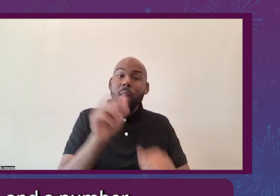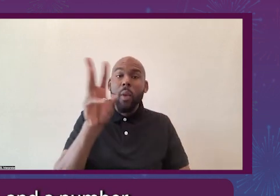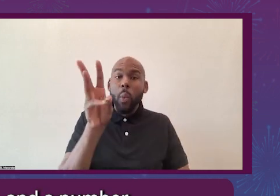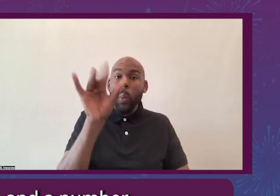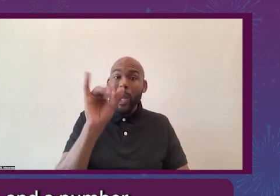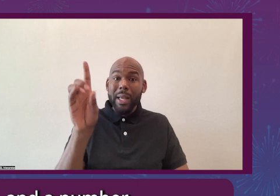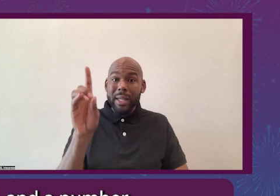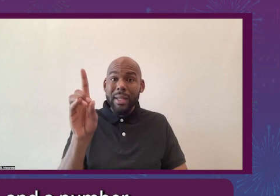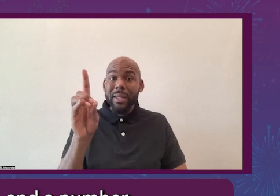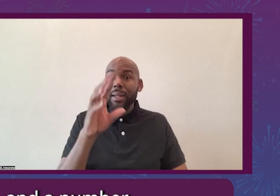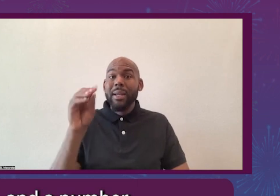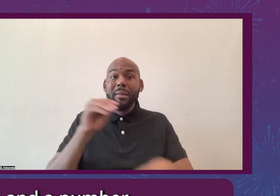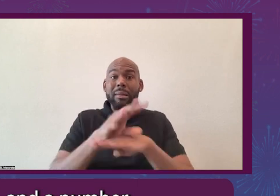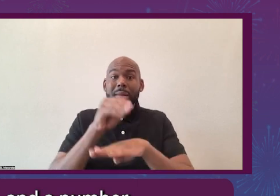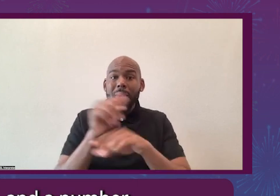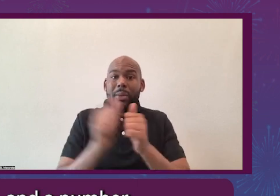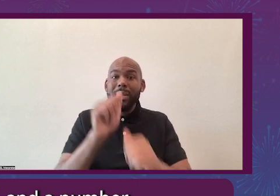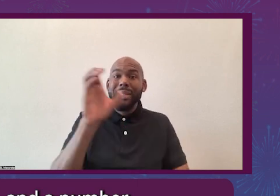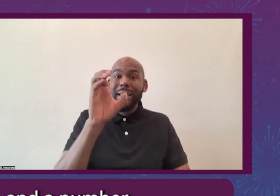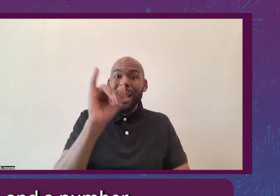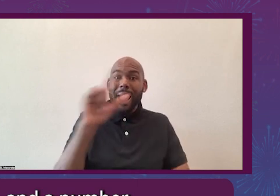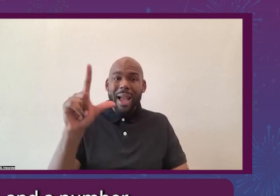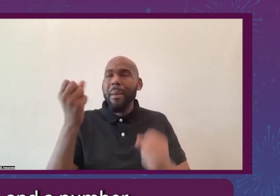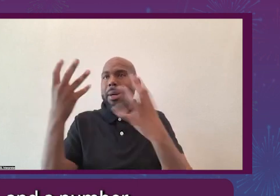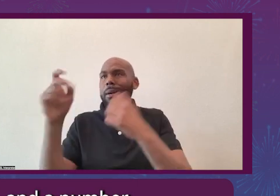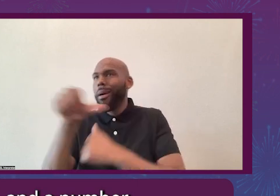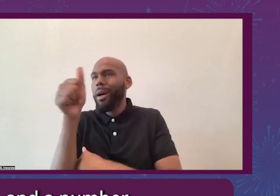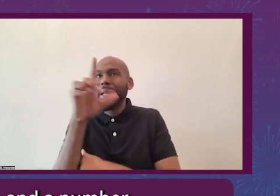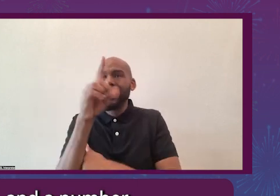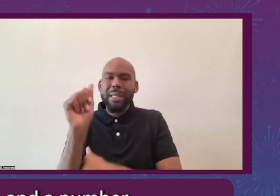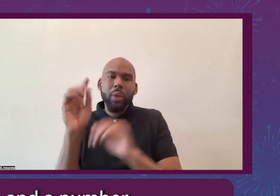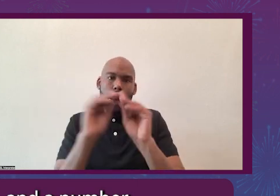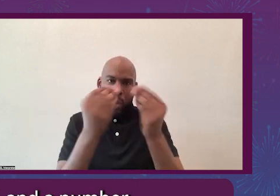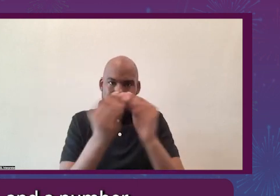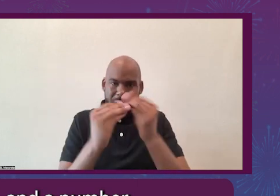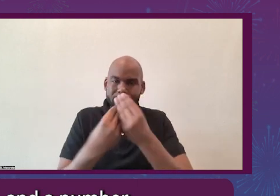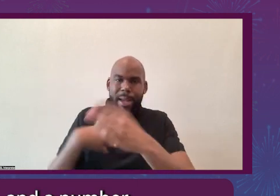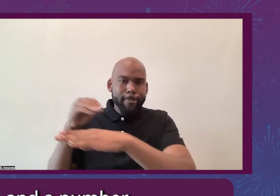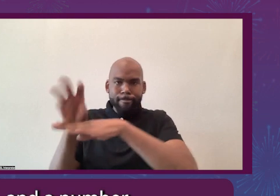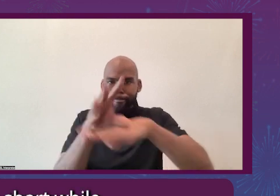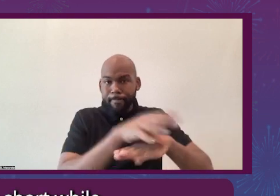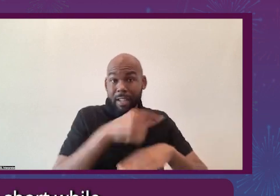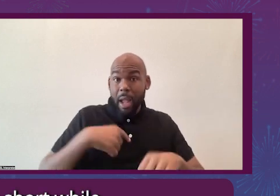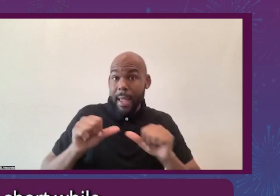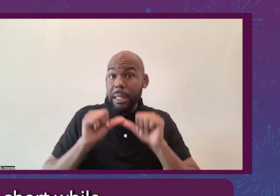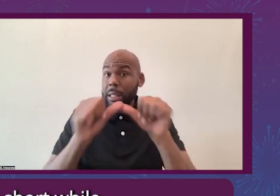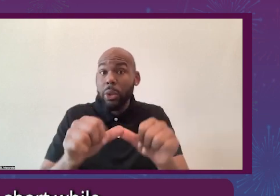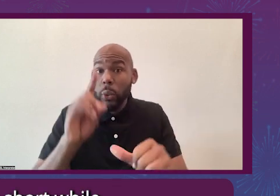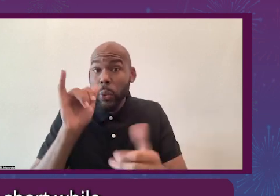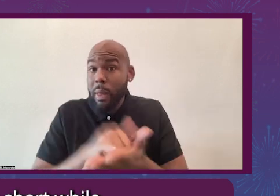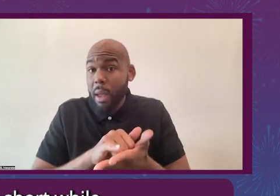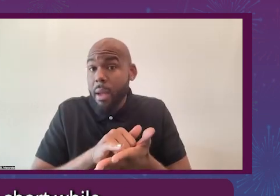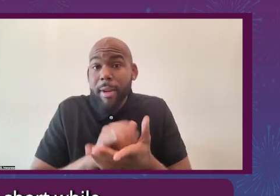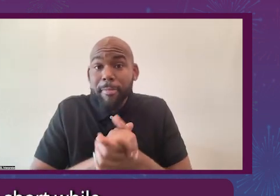WID and consulted with CIL and a number of other disability organizations. And I continued to do that